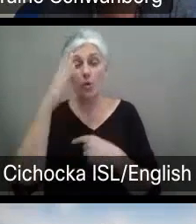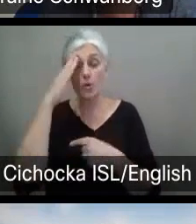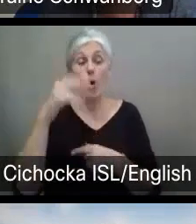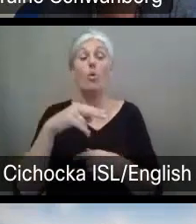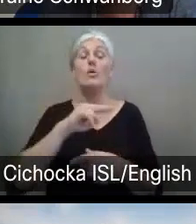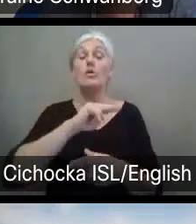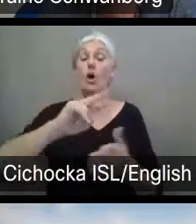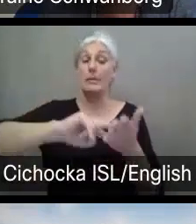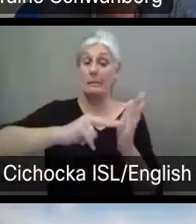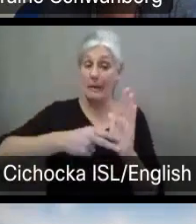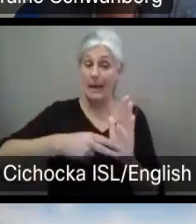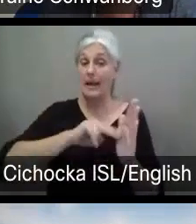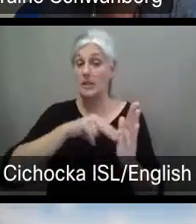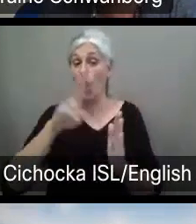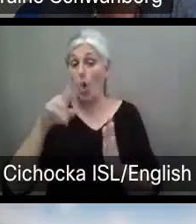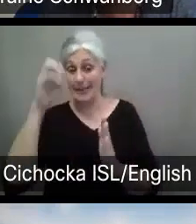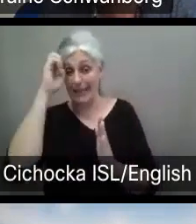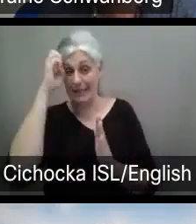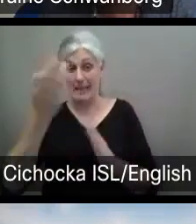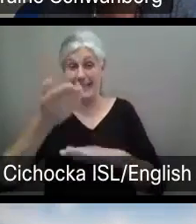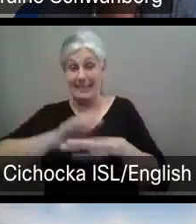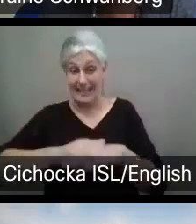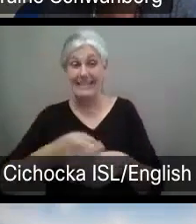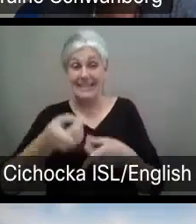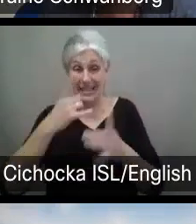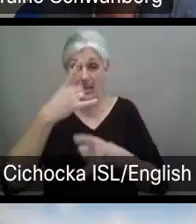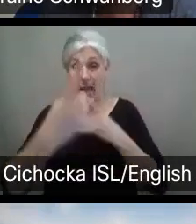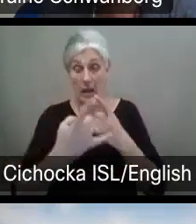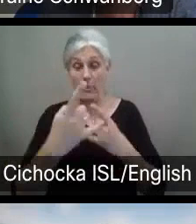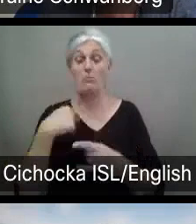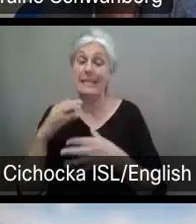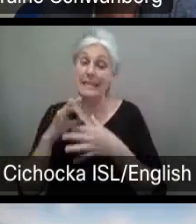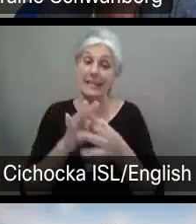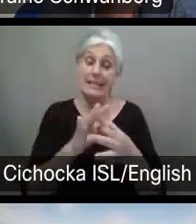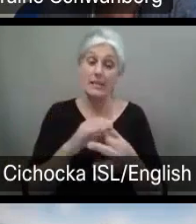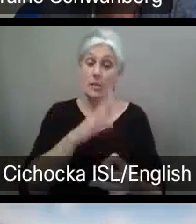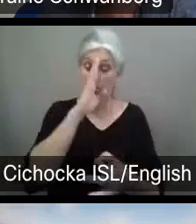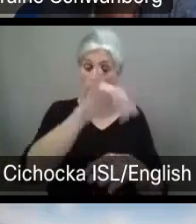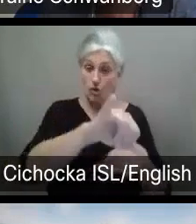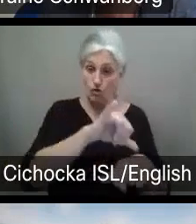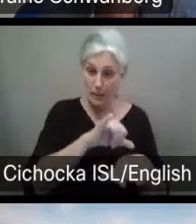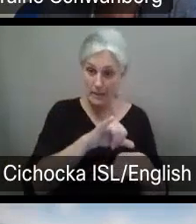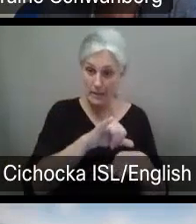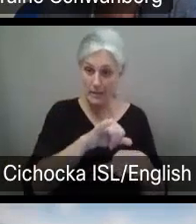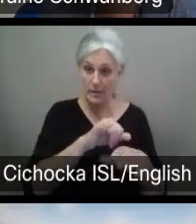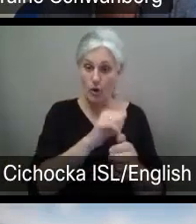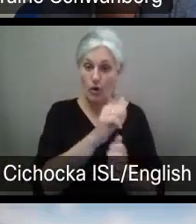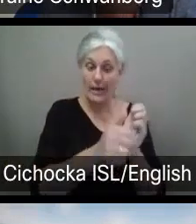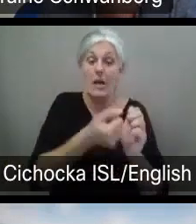unintended and unanticipated death. It was directly related to surgery, surgical intervention, or indeed